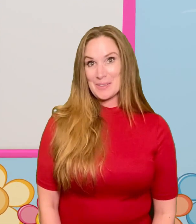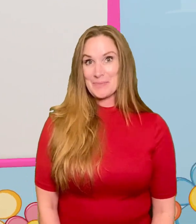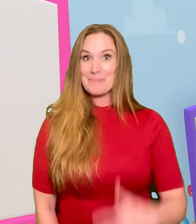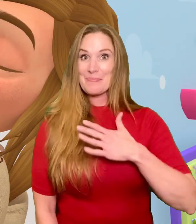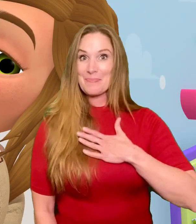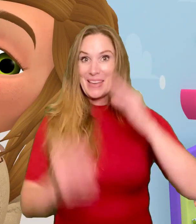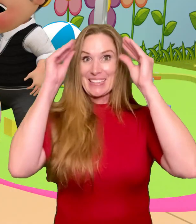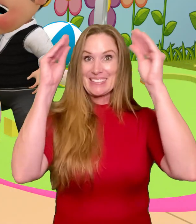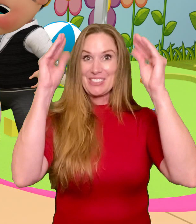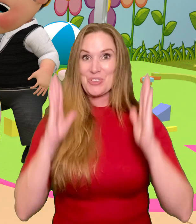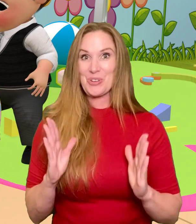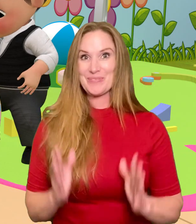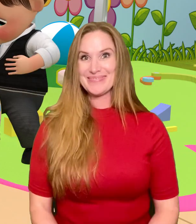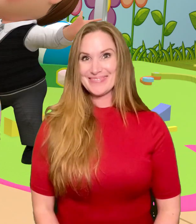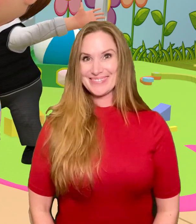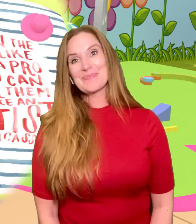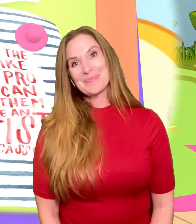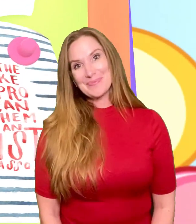My teacher